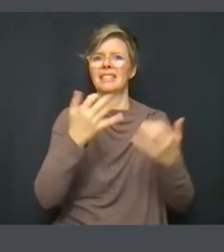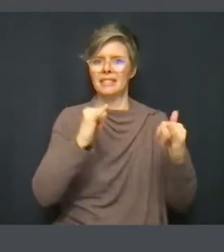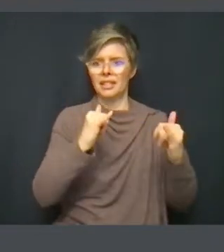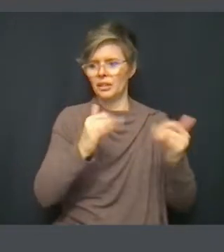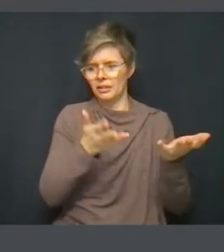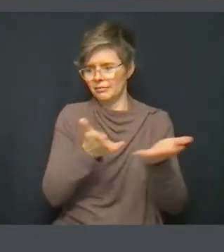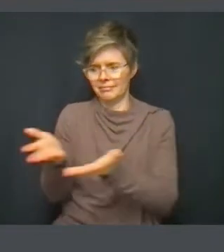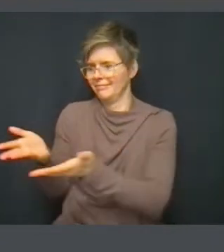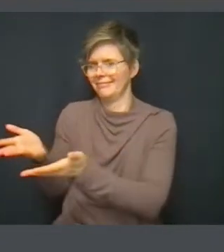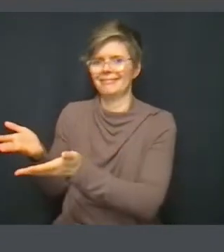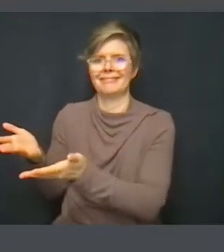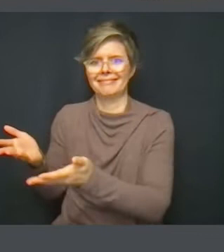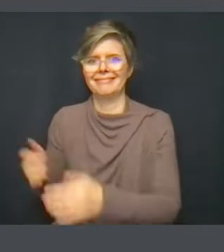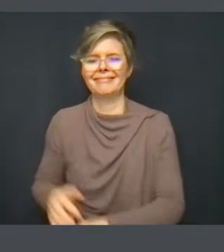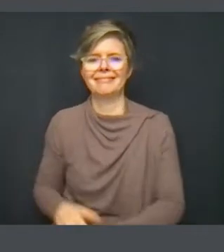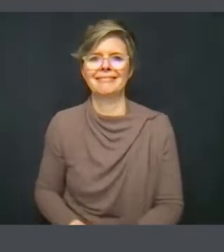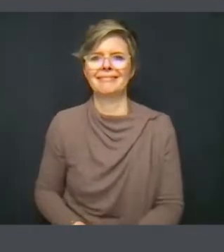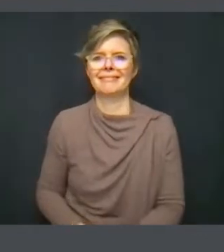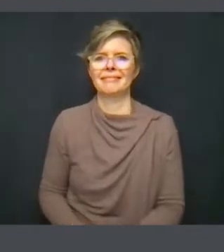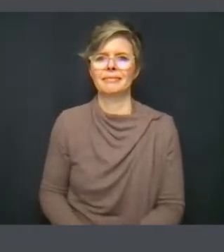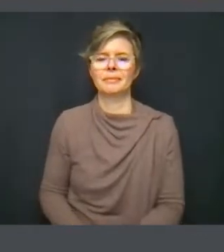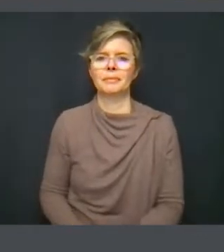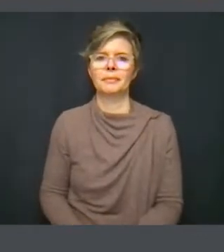think about the fact that,